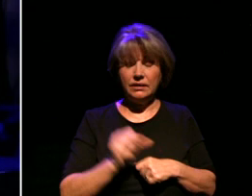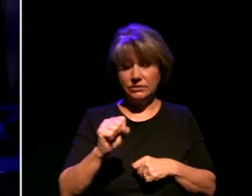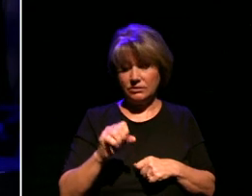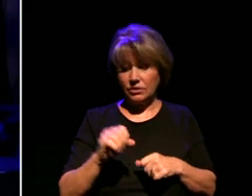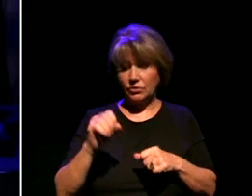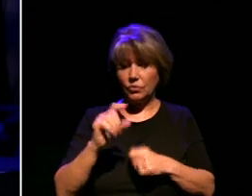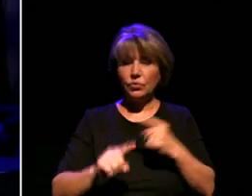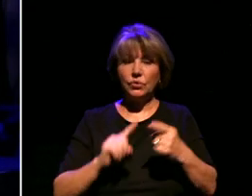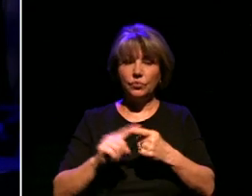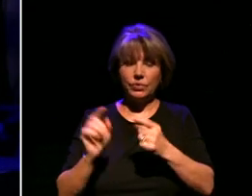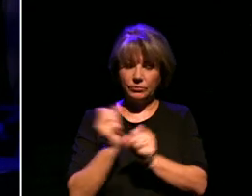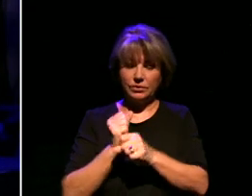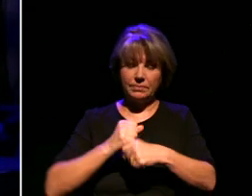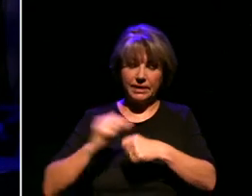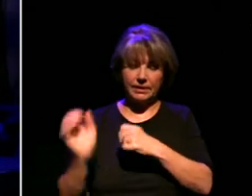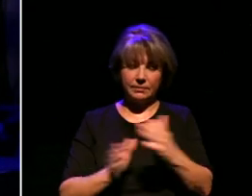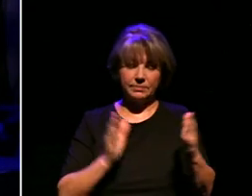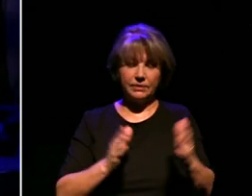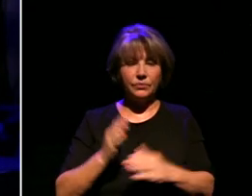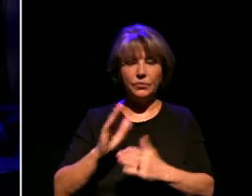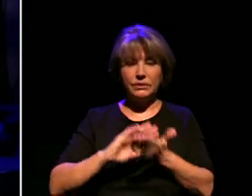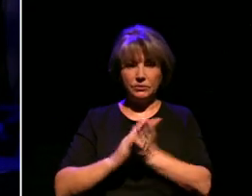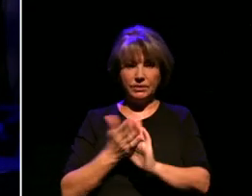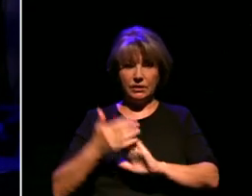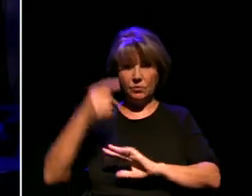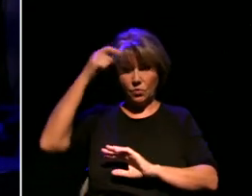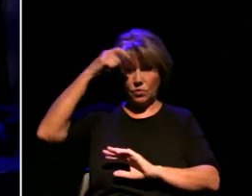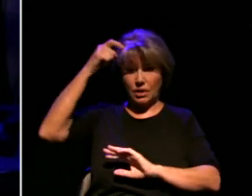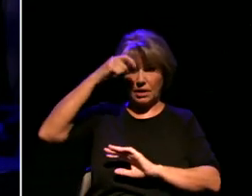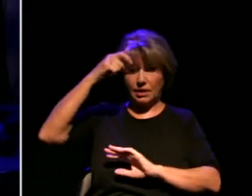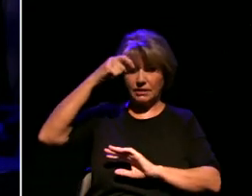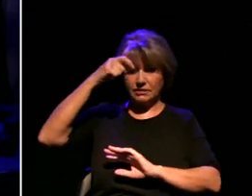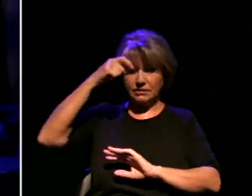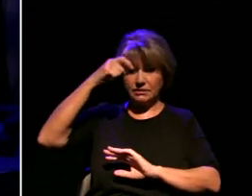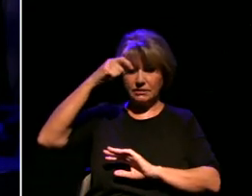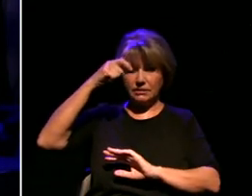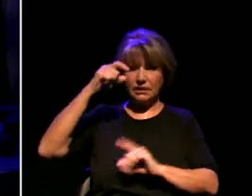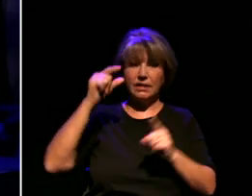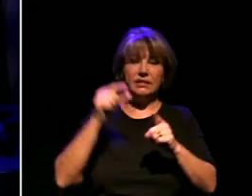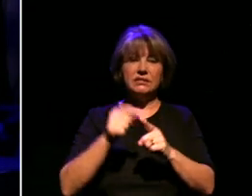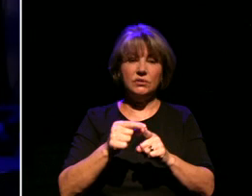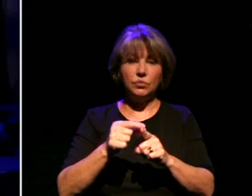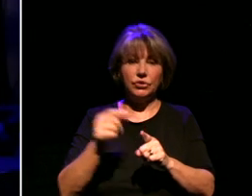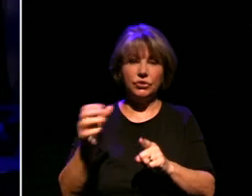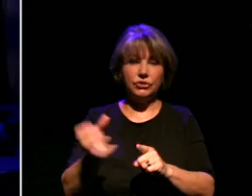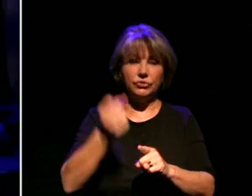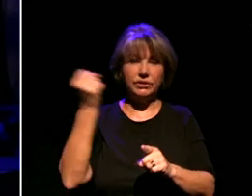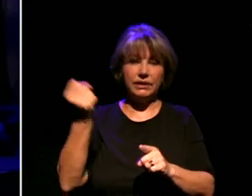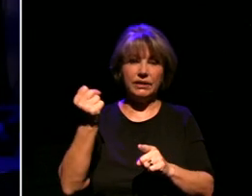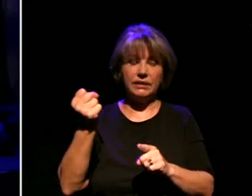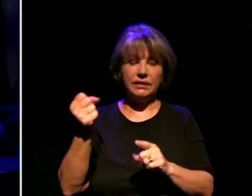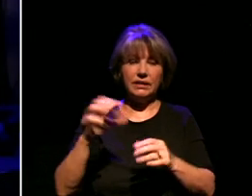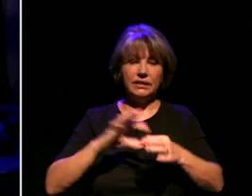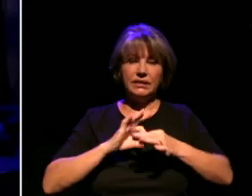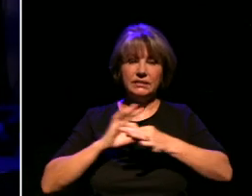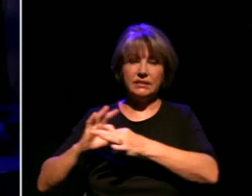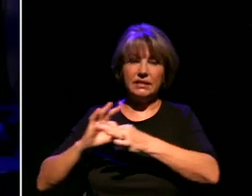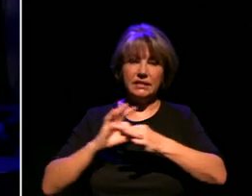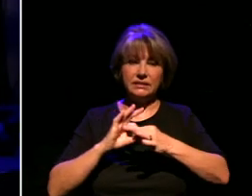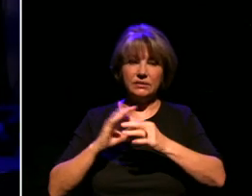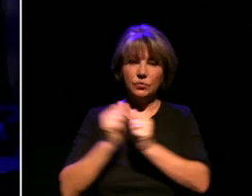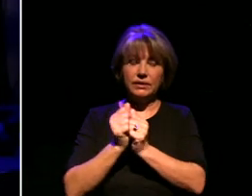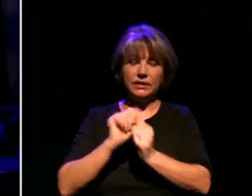plan, we want to be wise with it. And that's exactly the word you get with what Joseph shares in that